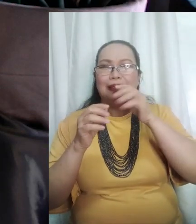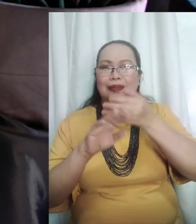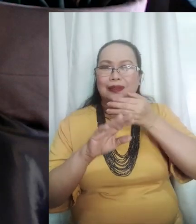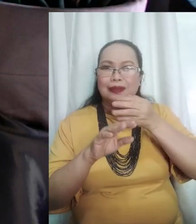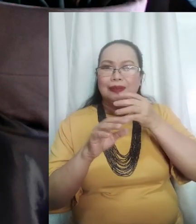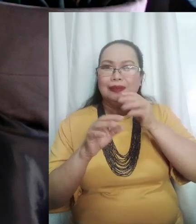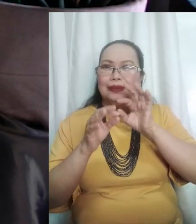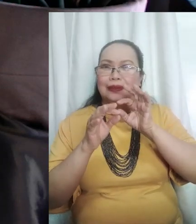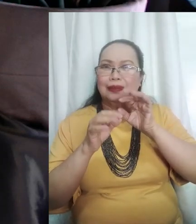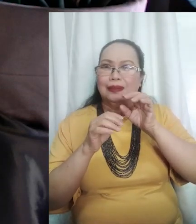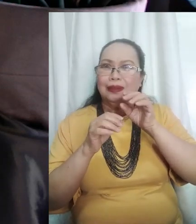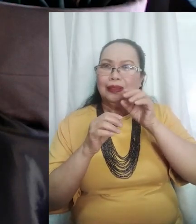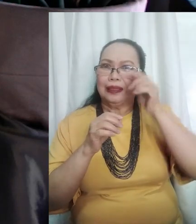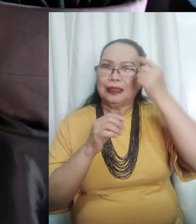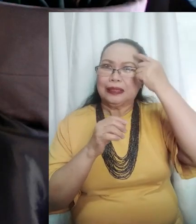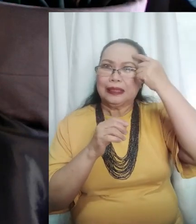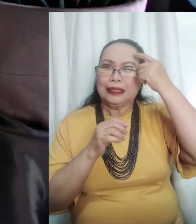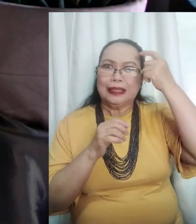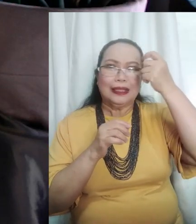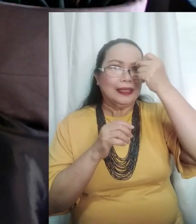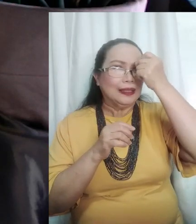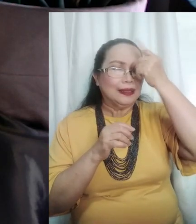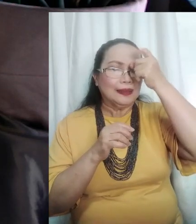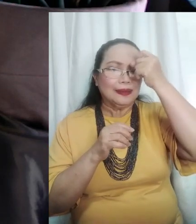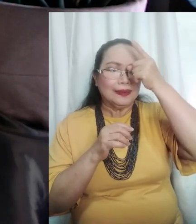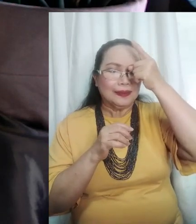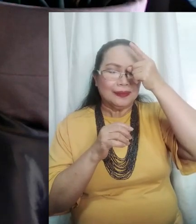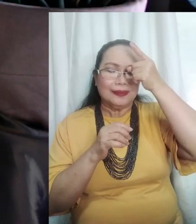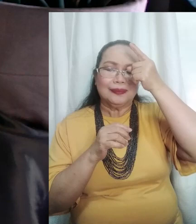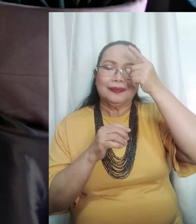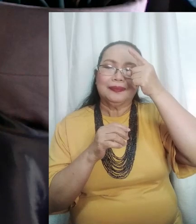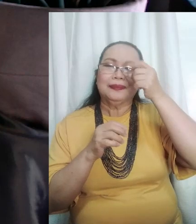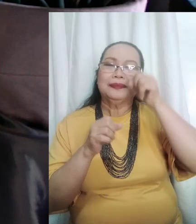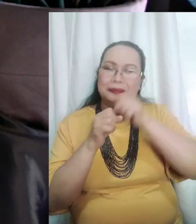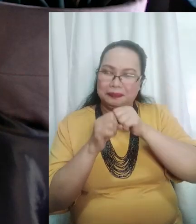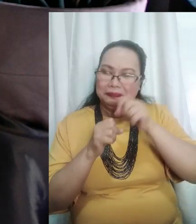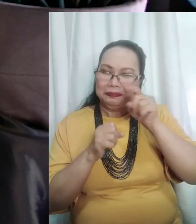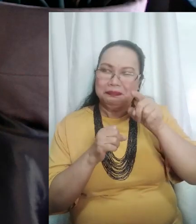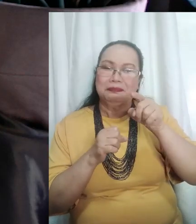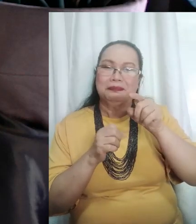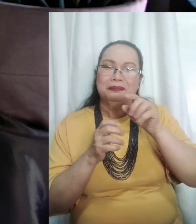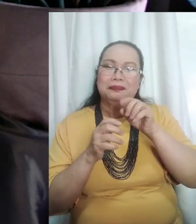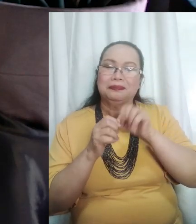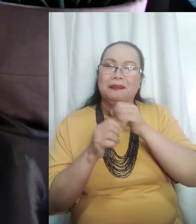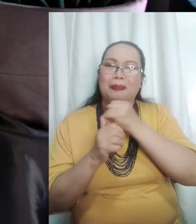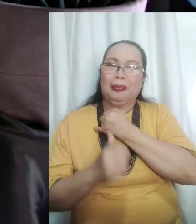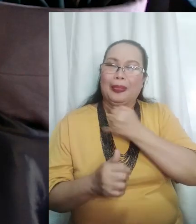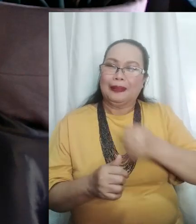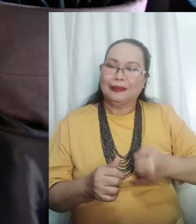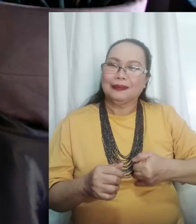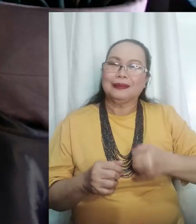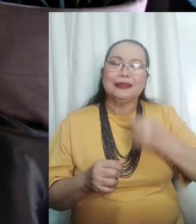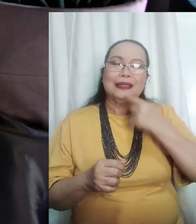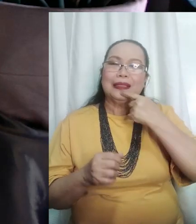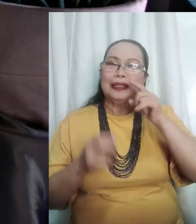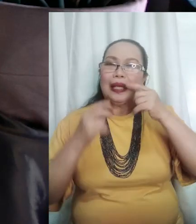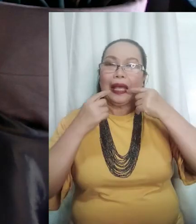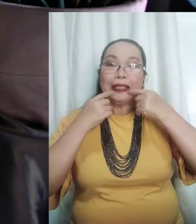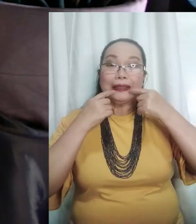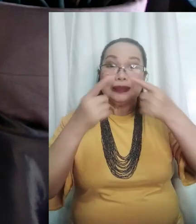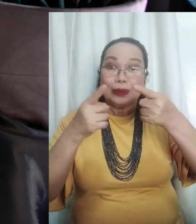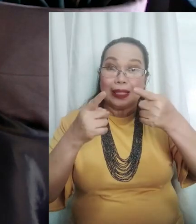And before he could interpret the dream, before he attempted to interpret the dream, Joseph made a